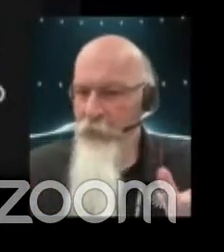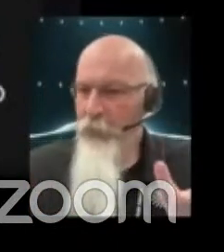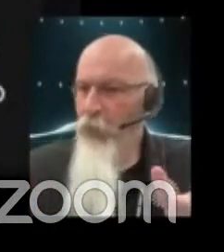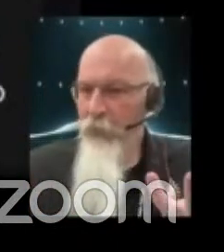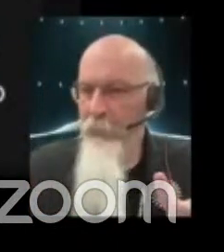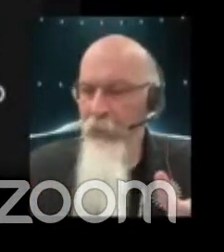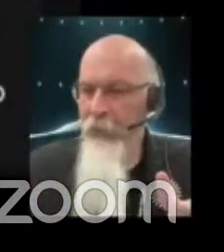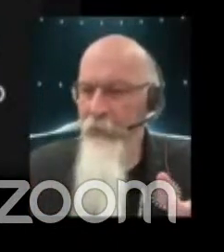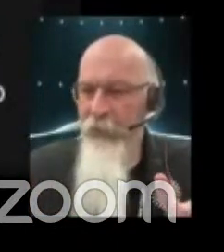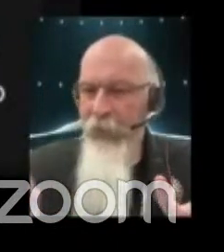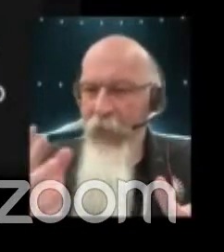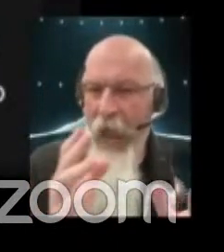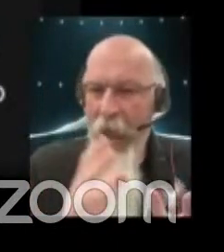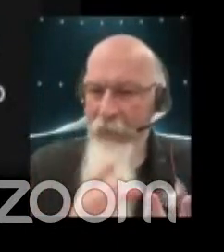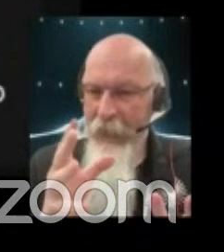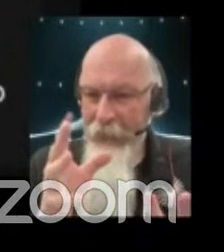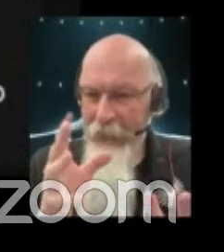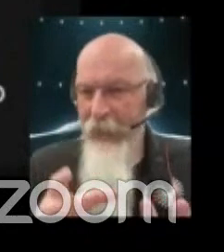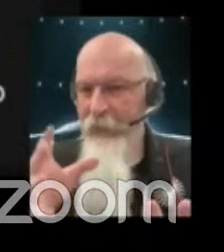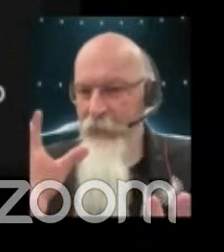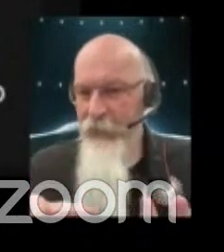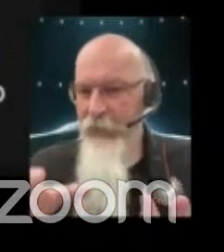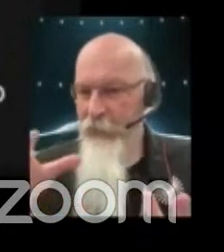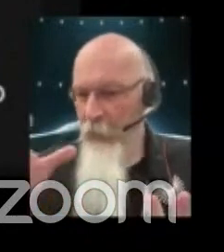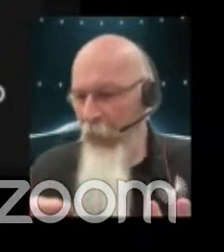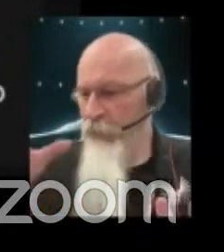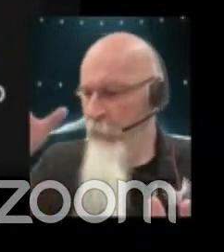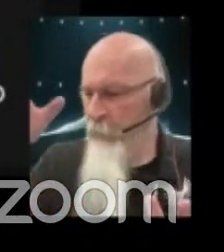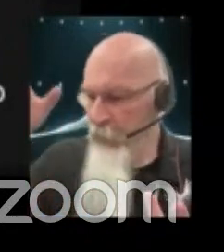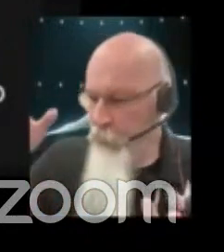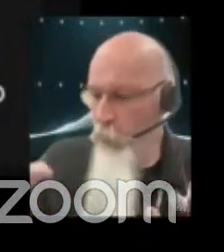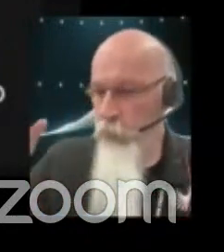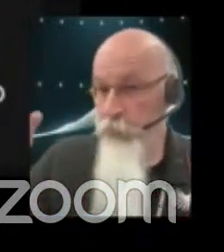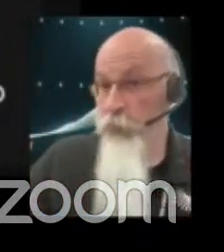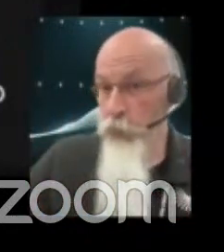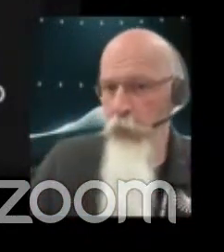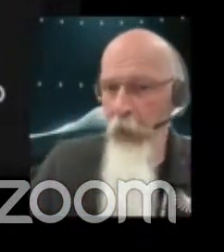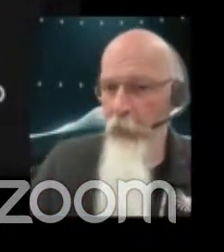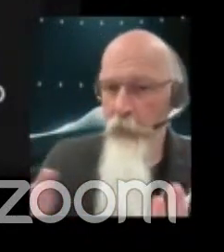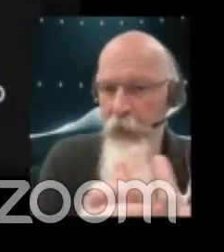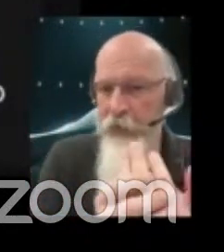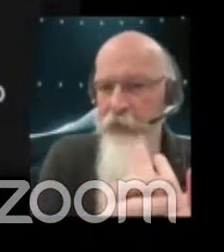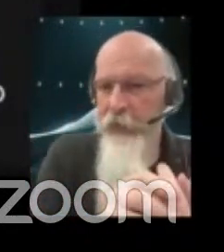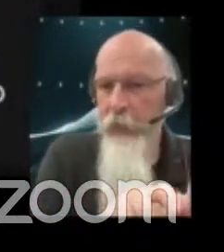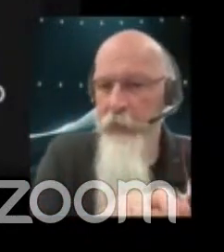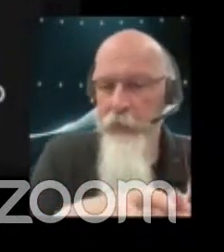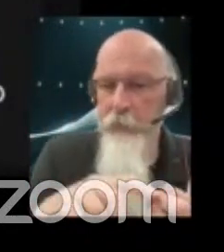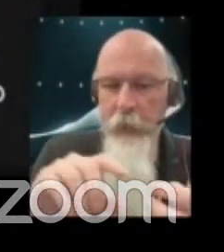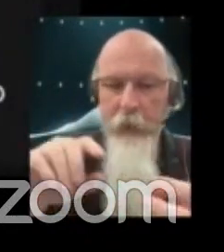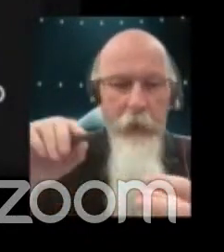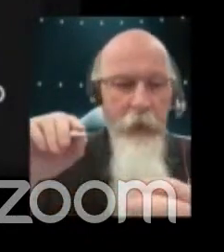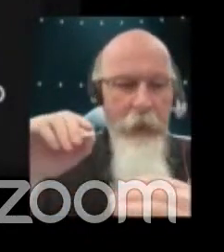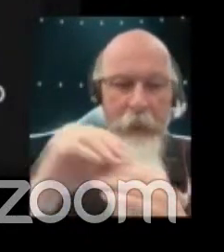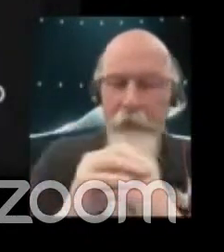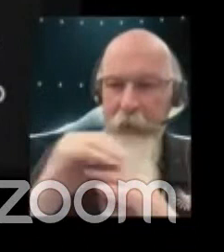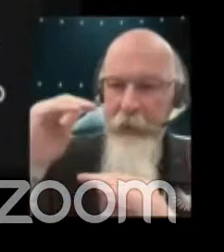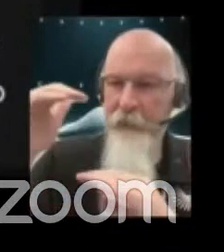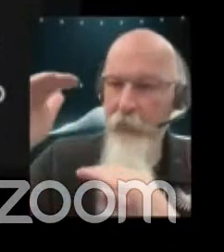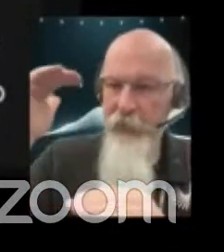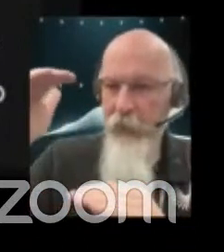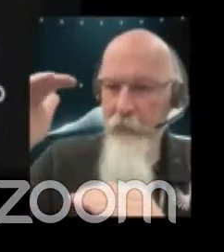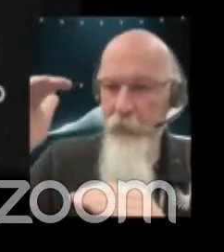or is it programming how's that intelligent system actually been taught to lie or has it simply just been